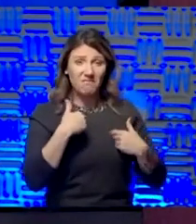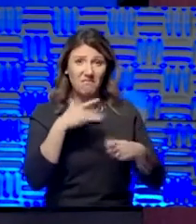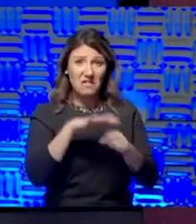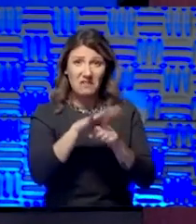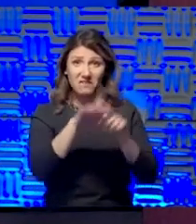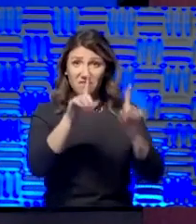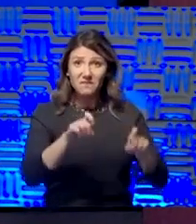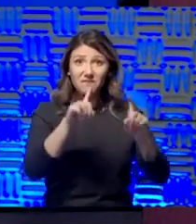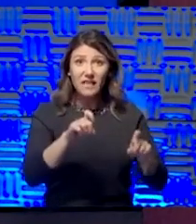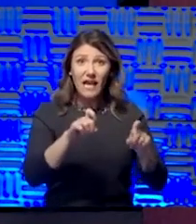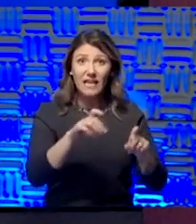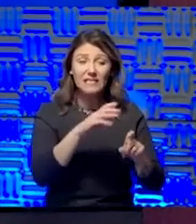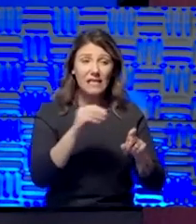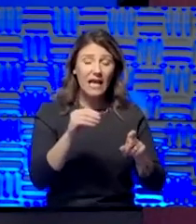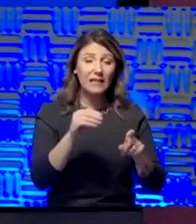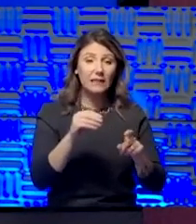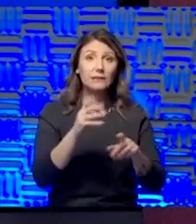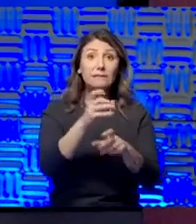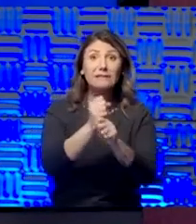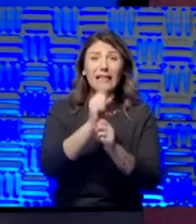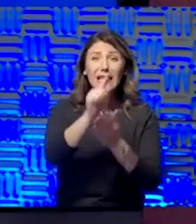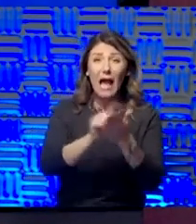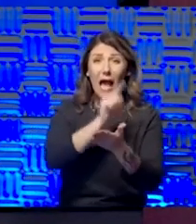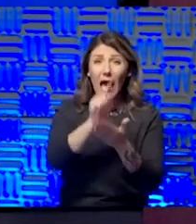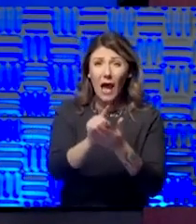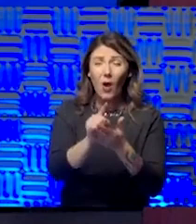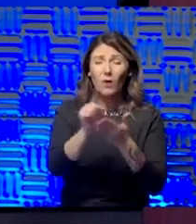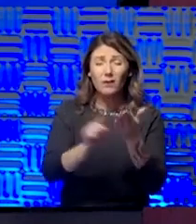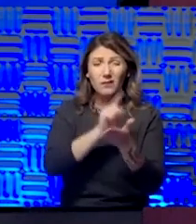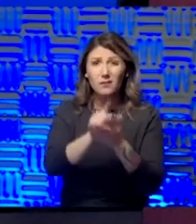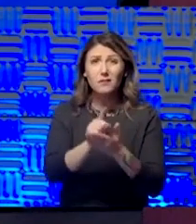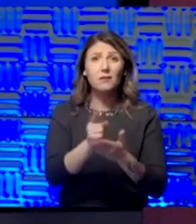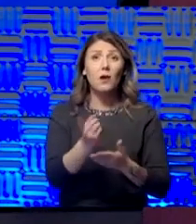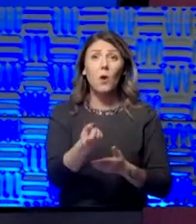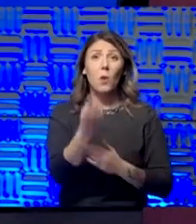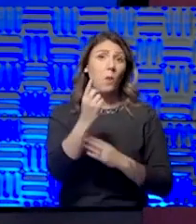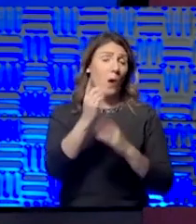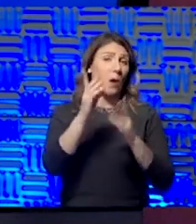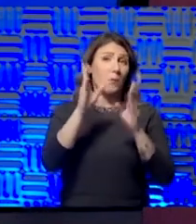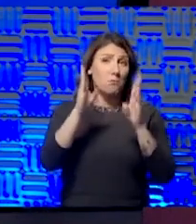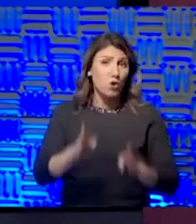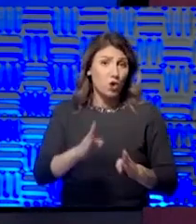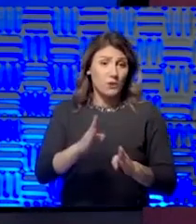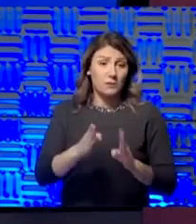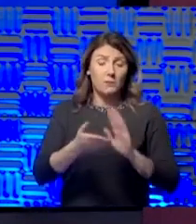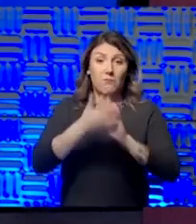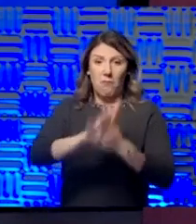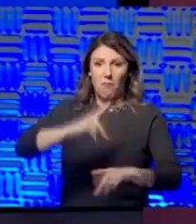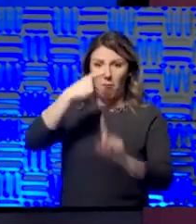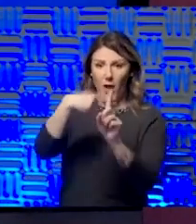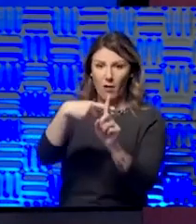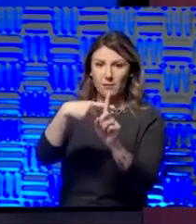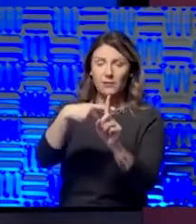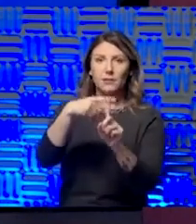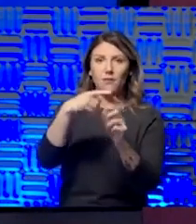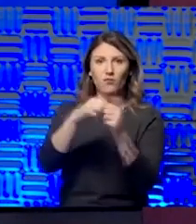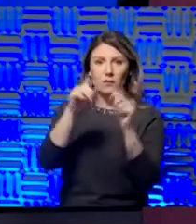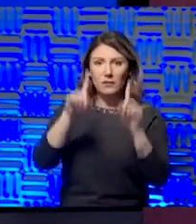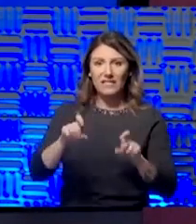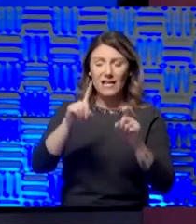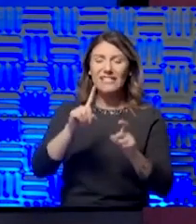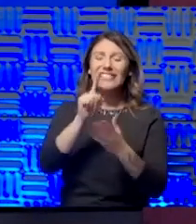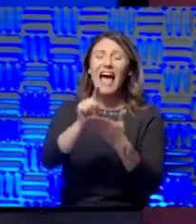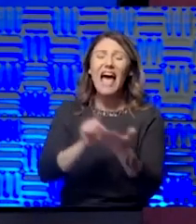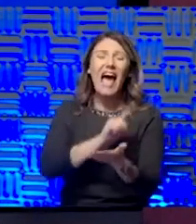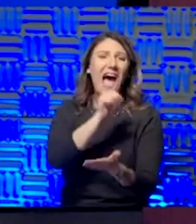what would happen, and it takes hours for one person who is positive, it takes hours of work to try and go research all